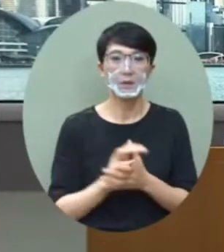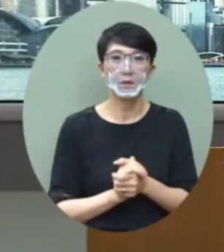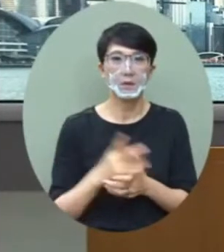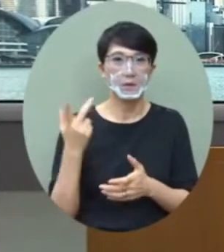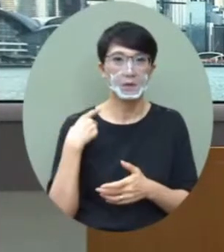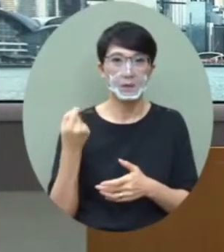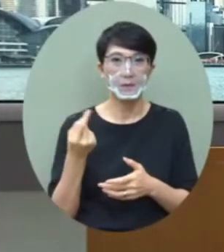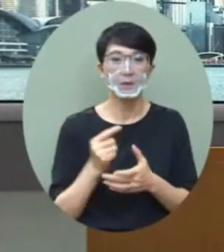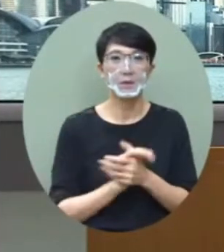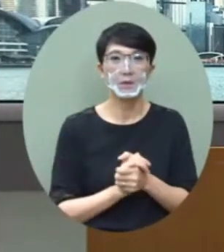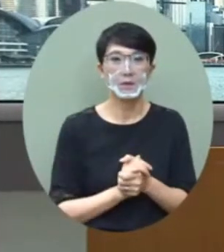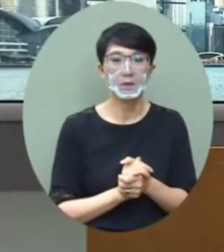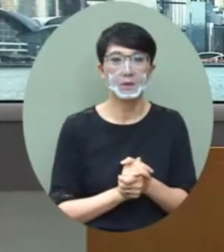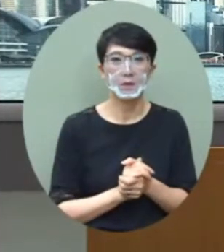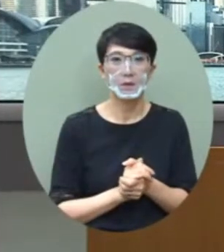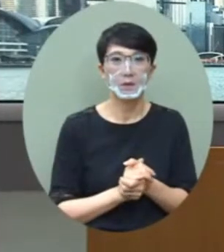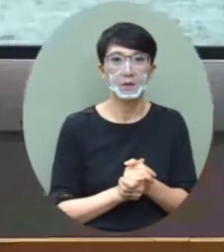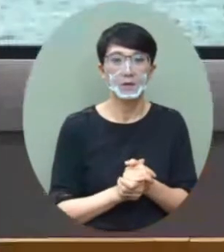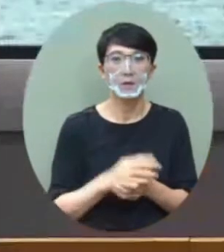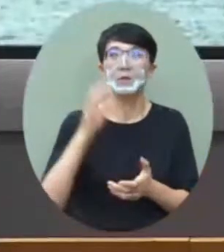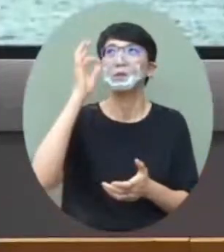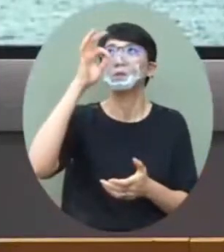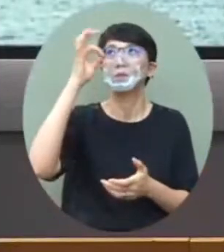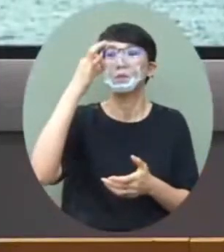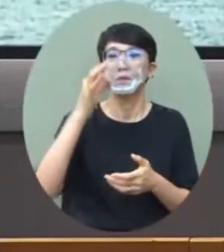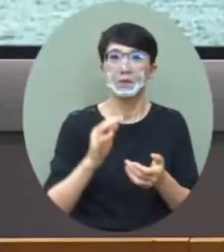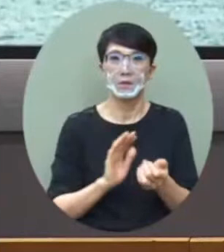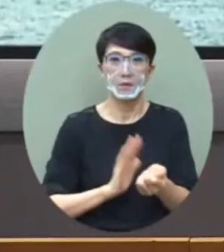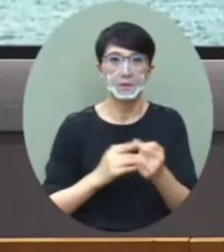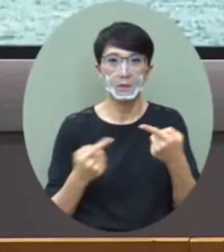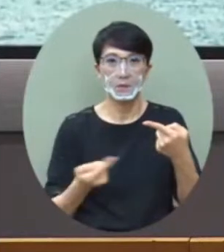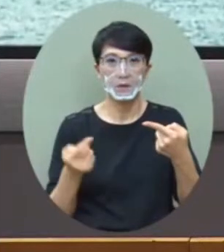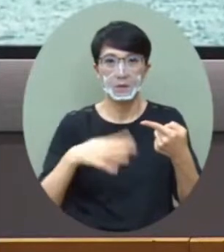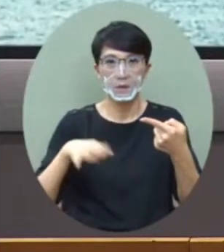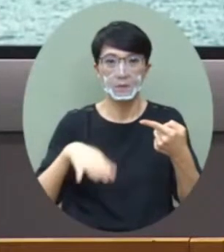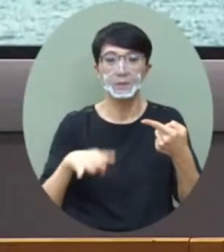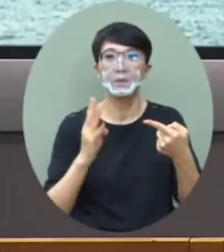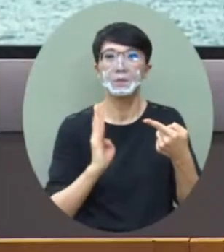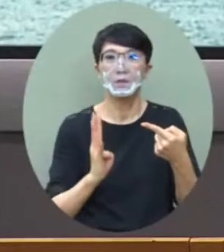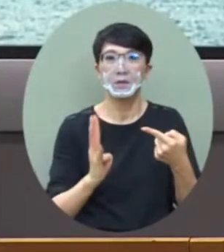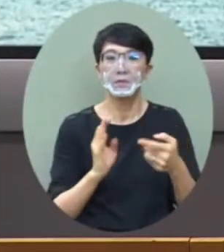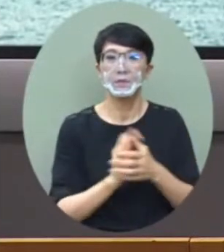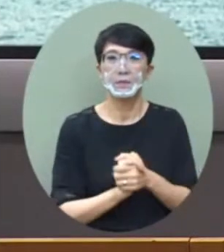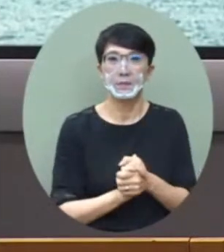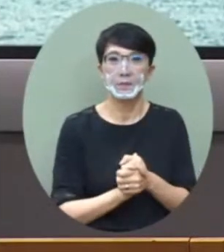more or less stable. Dr. Zhang. Yes, yesterday, the number of PCR